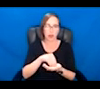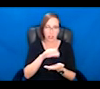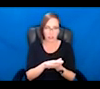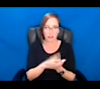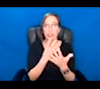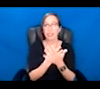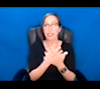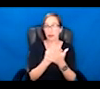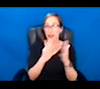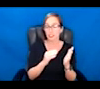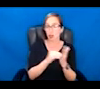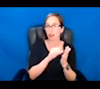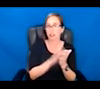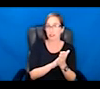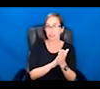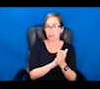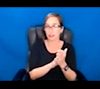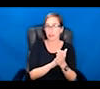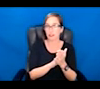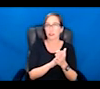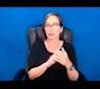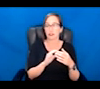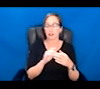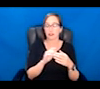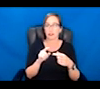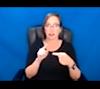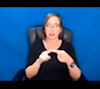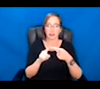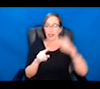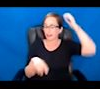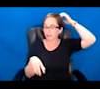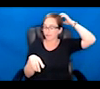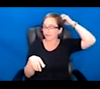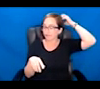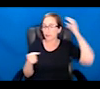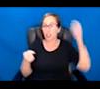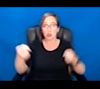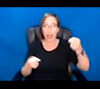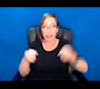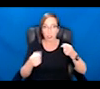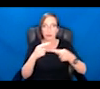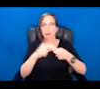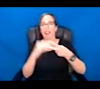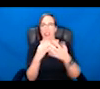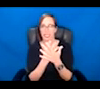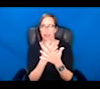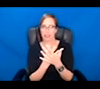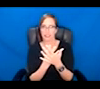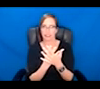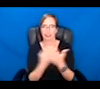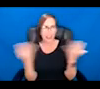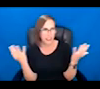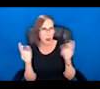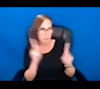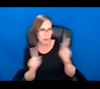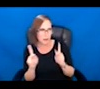inmates were like listed next to tractor trailers or desks as kind of commodities with a number, a value next